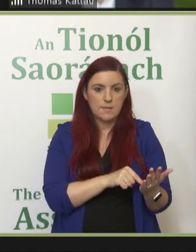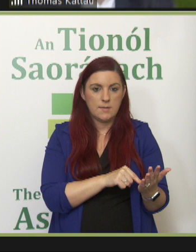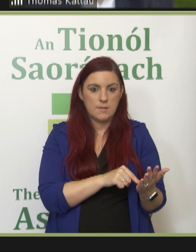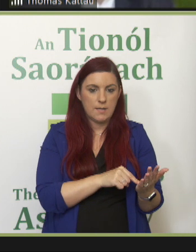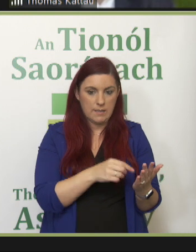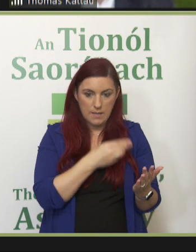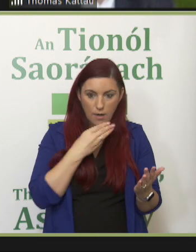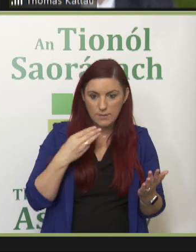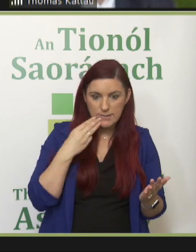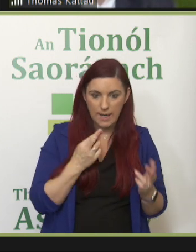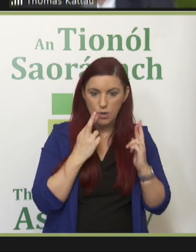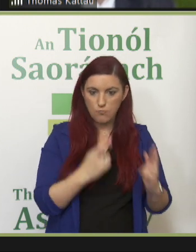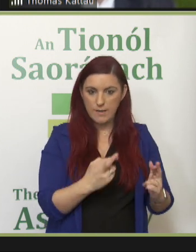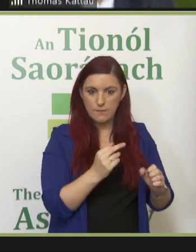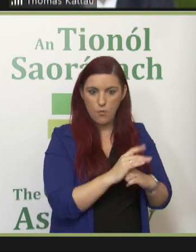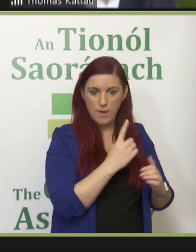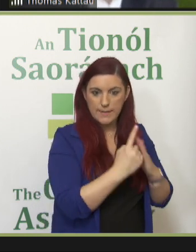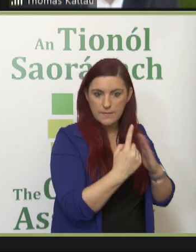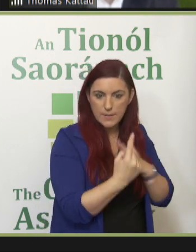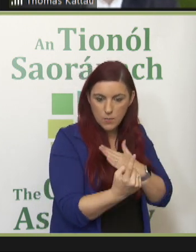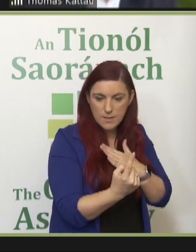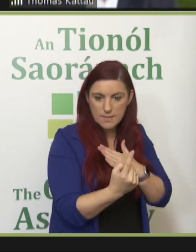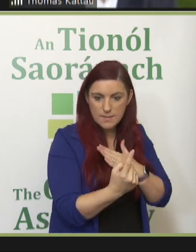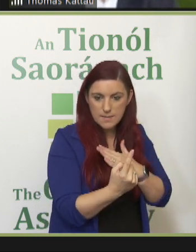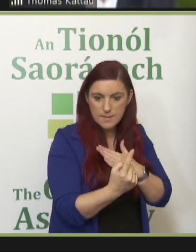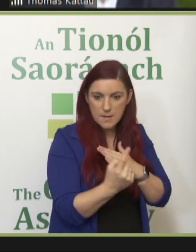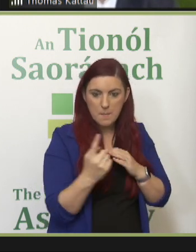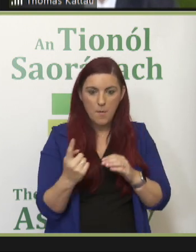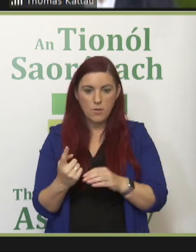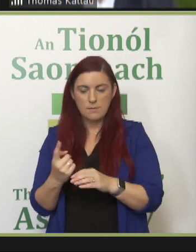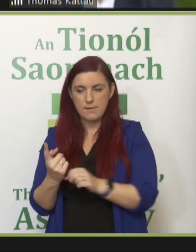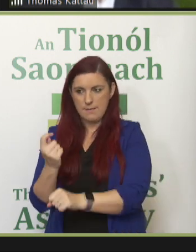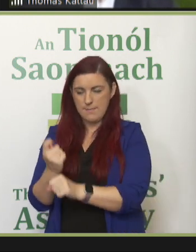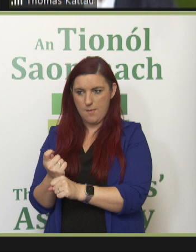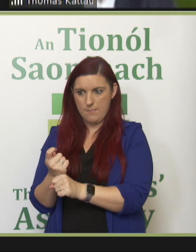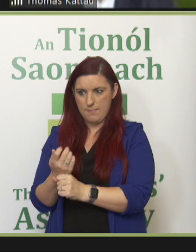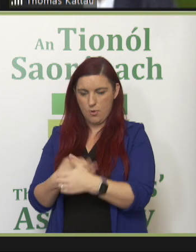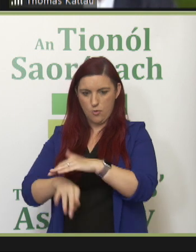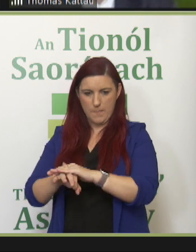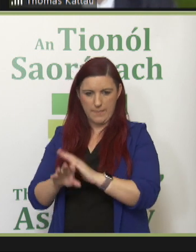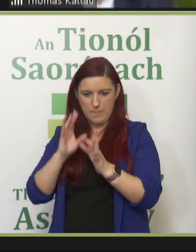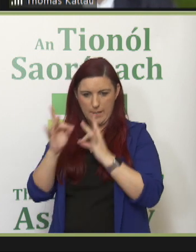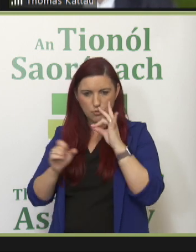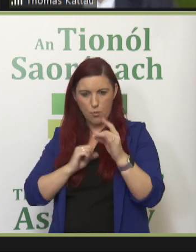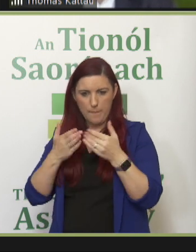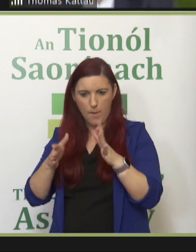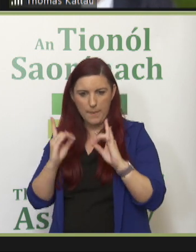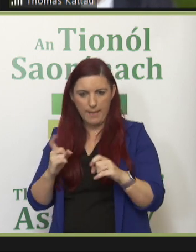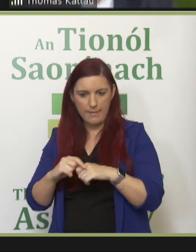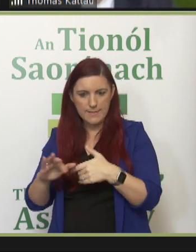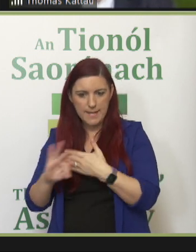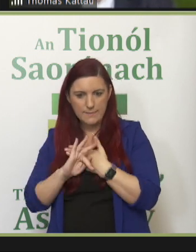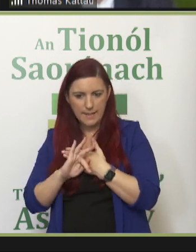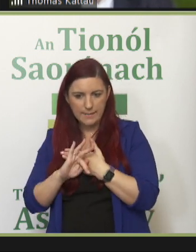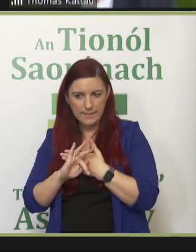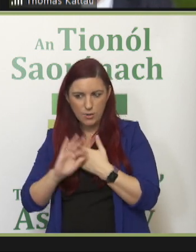guarantee the rights of the individual, but at the same time, you also have to ensure public health and safety. Public health and